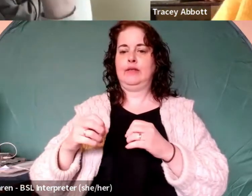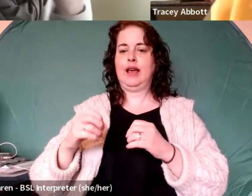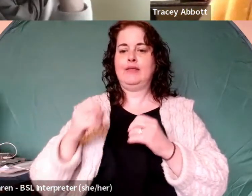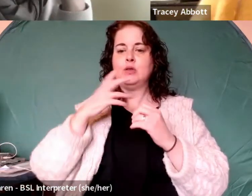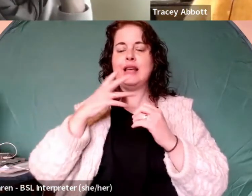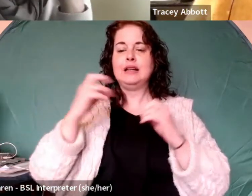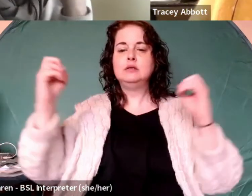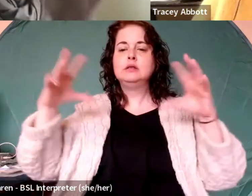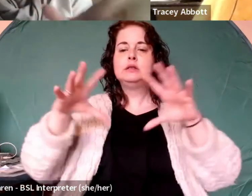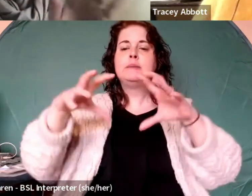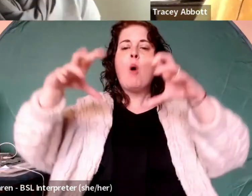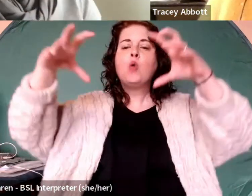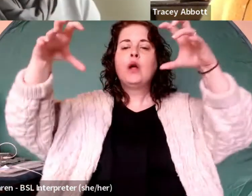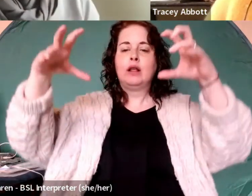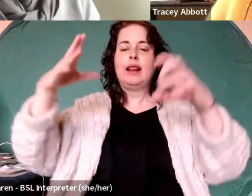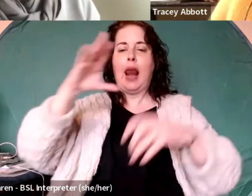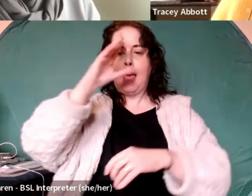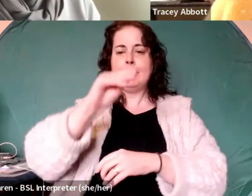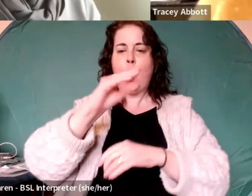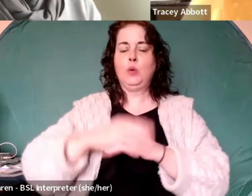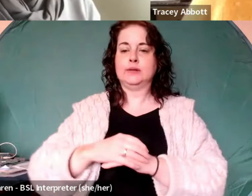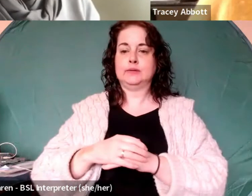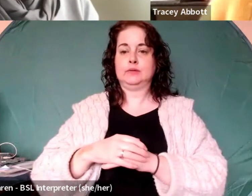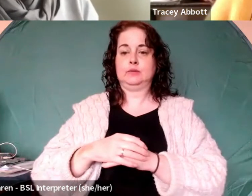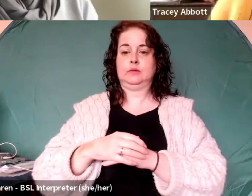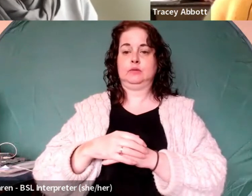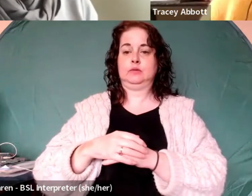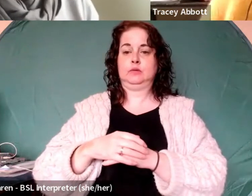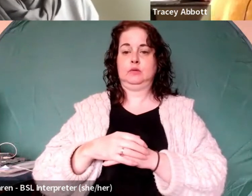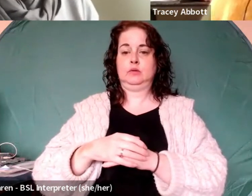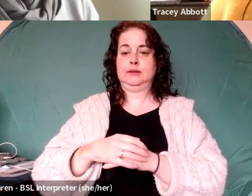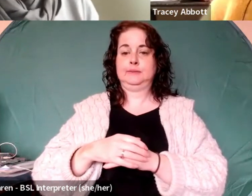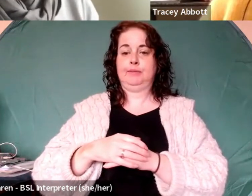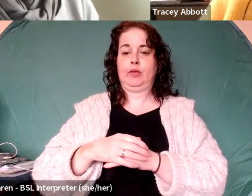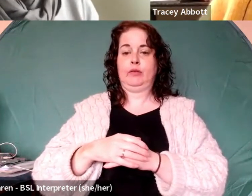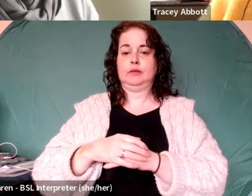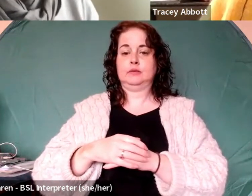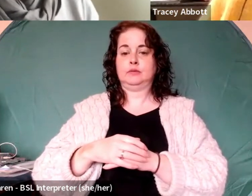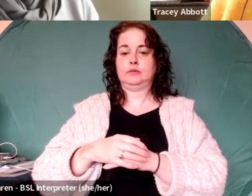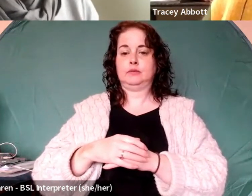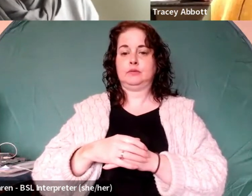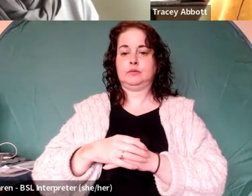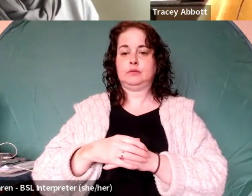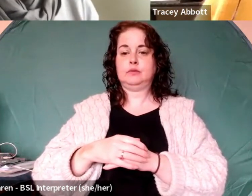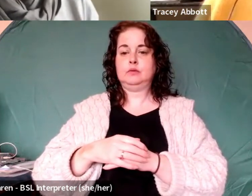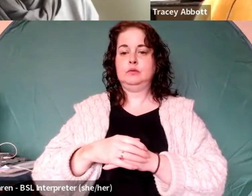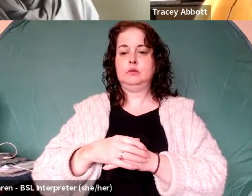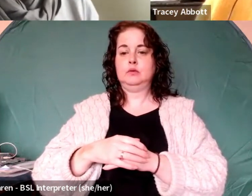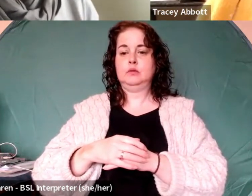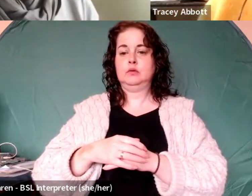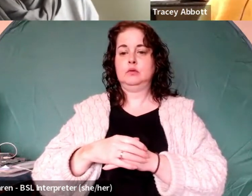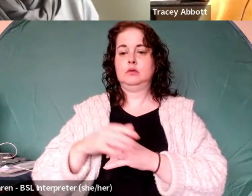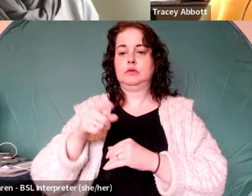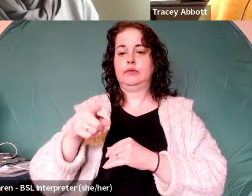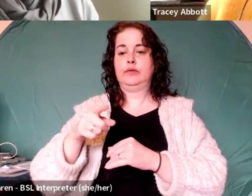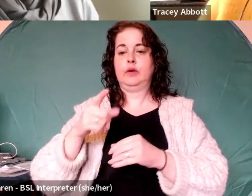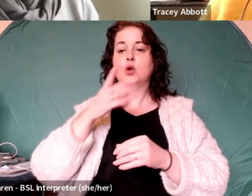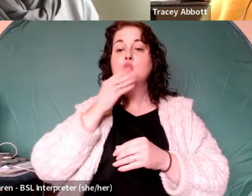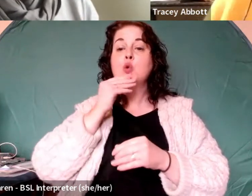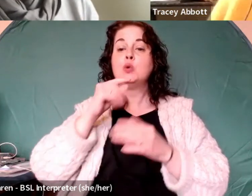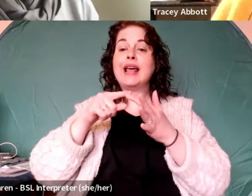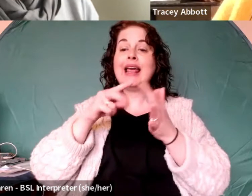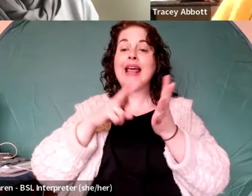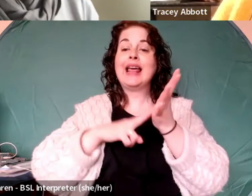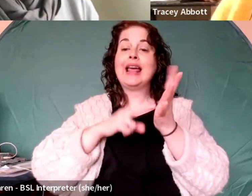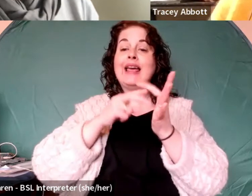bit crisp, we'll expect you to go. I was going to say on the web boards, I would say use Evenbreak. I think